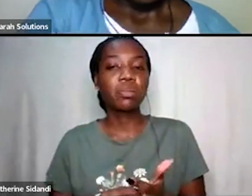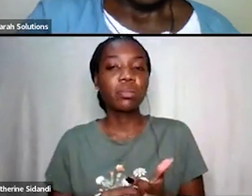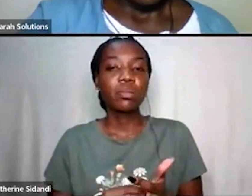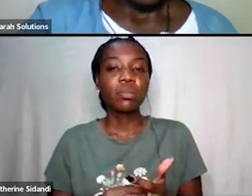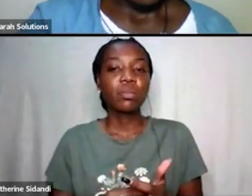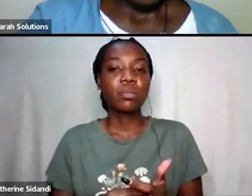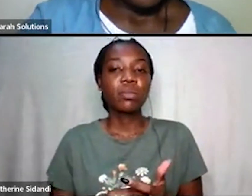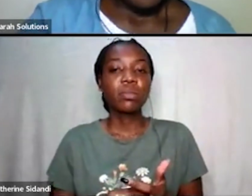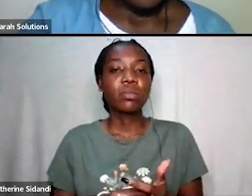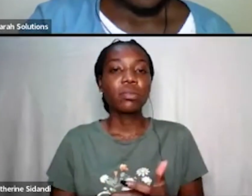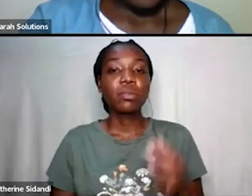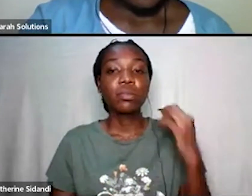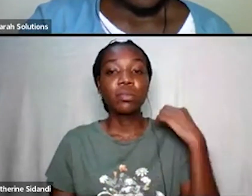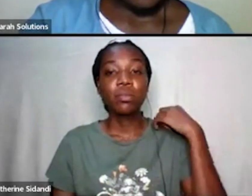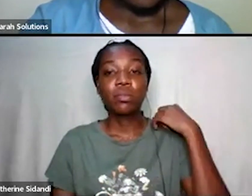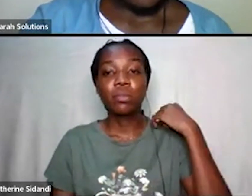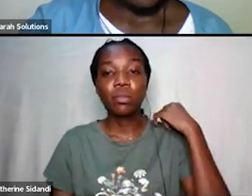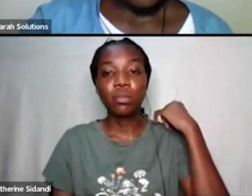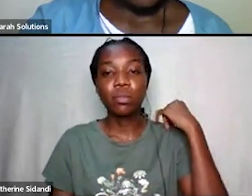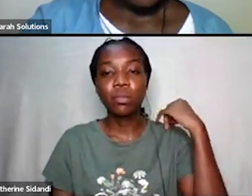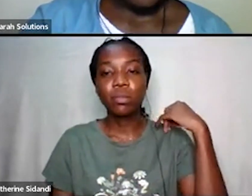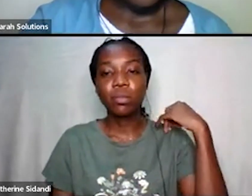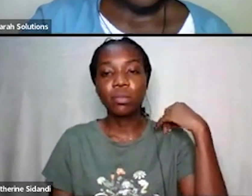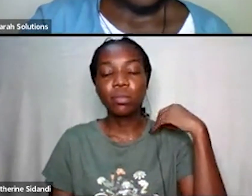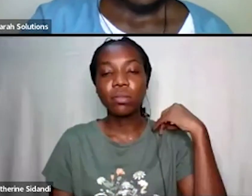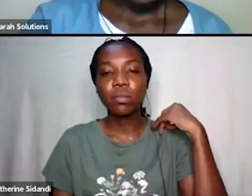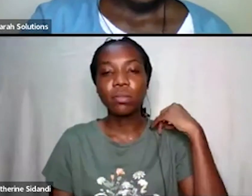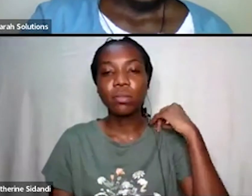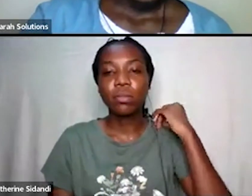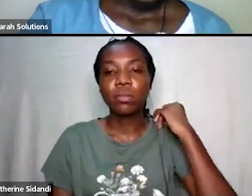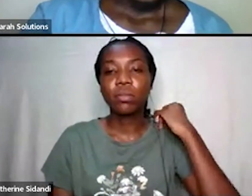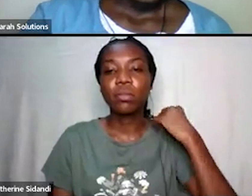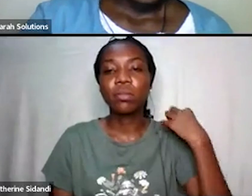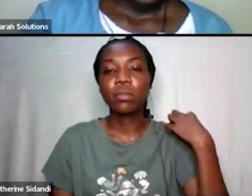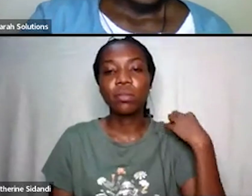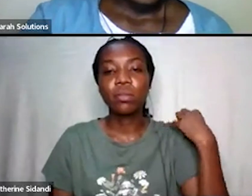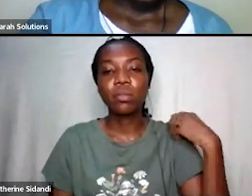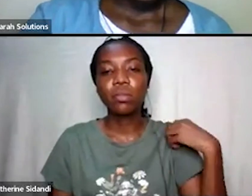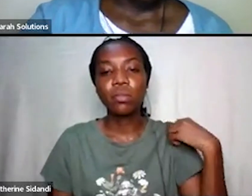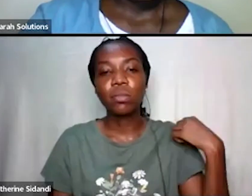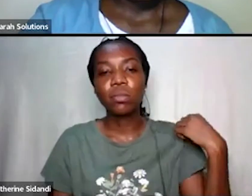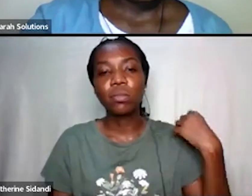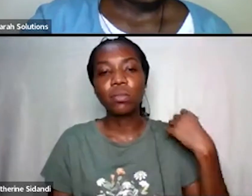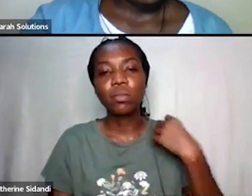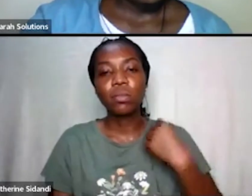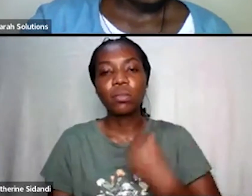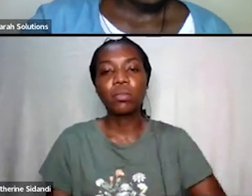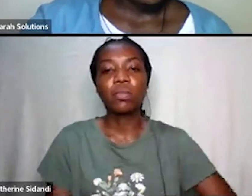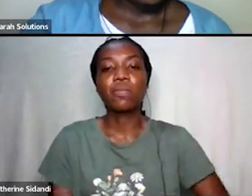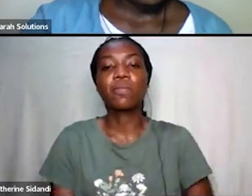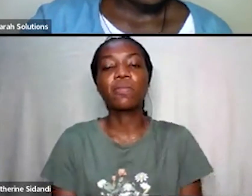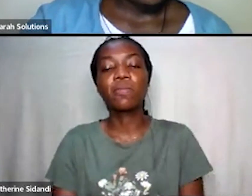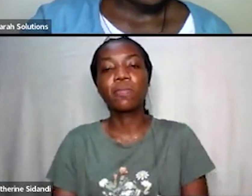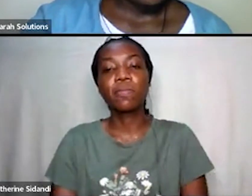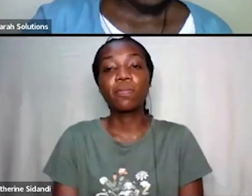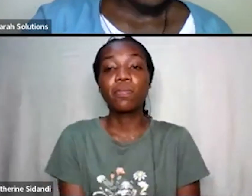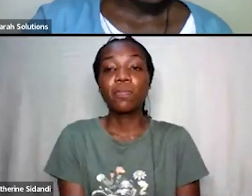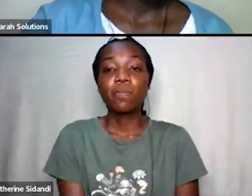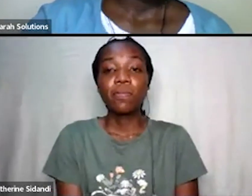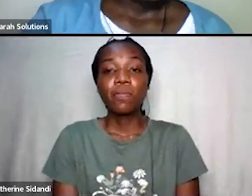hope if you don't hear me, please just alert me,